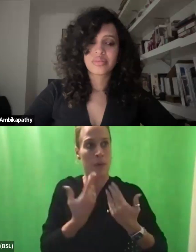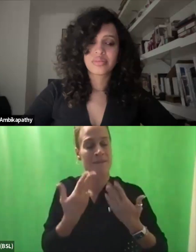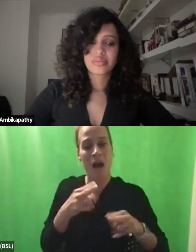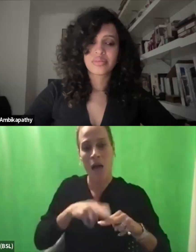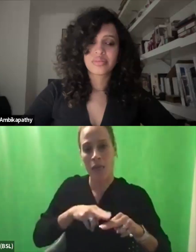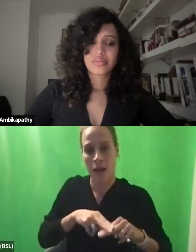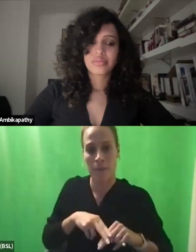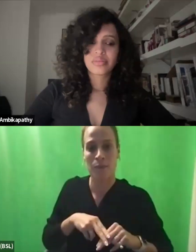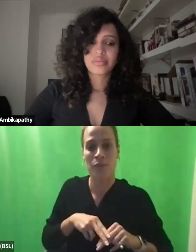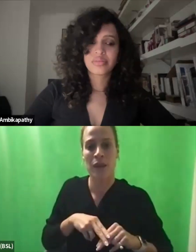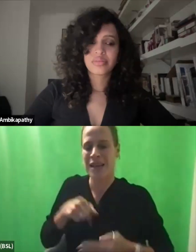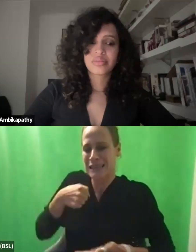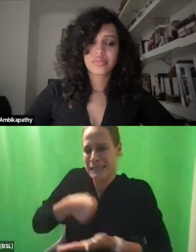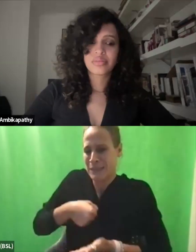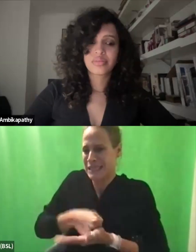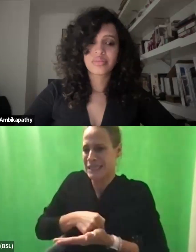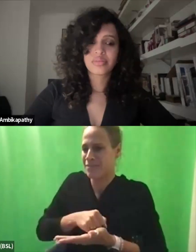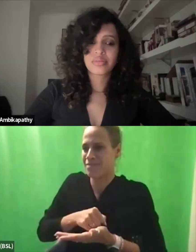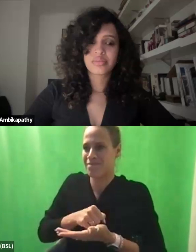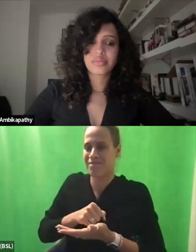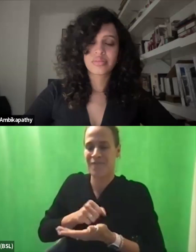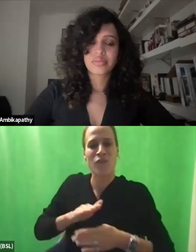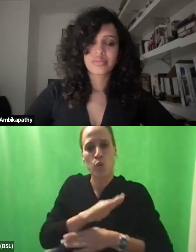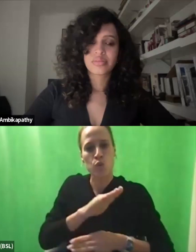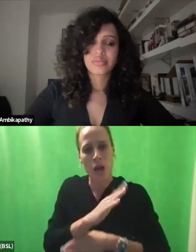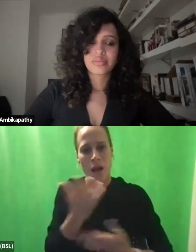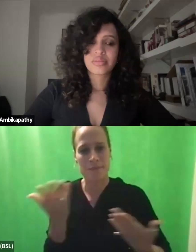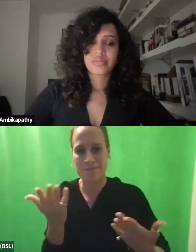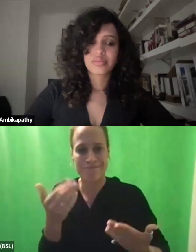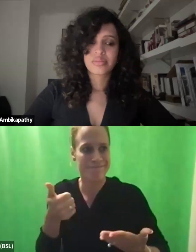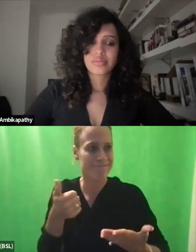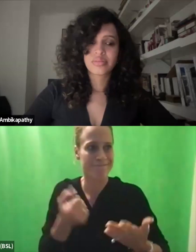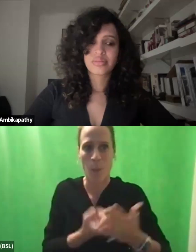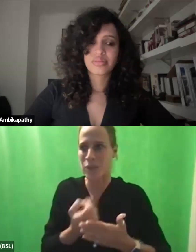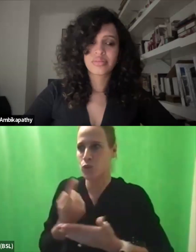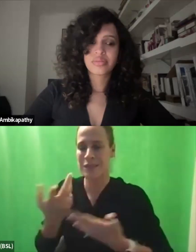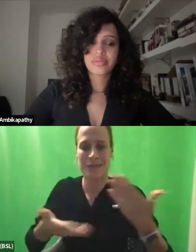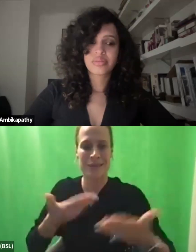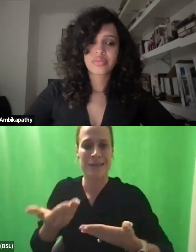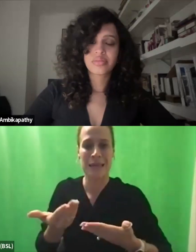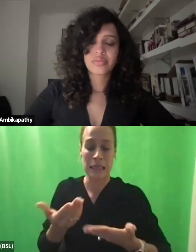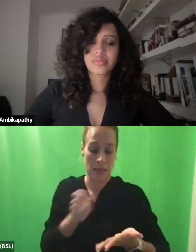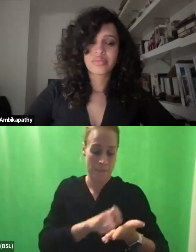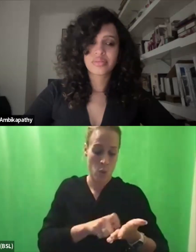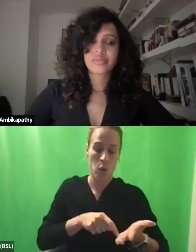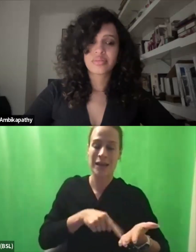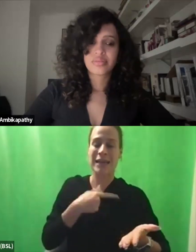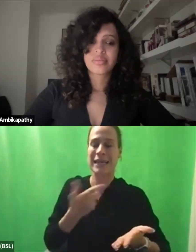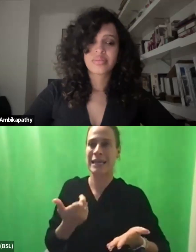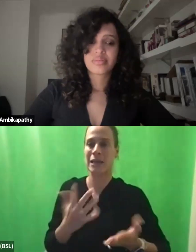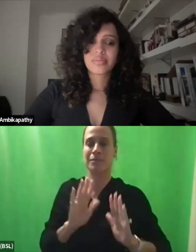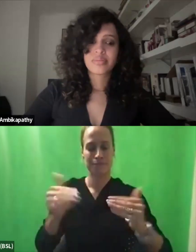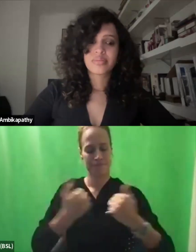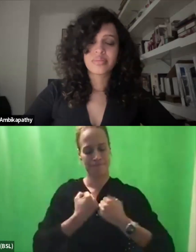has limited prospect. And in the book, he enters into a conversation with his own future.